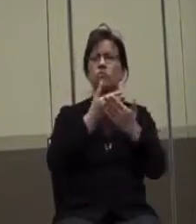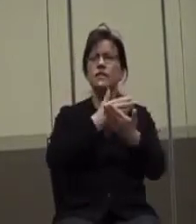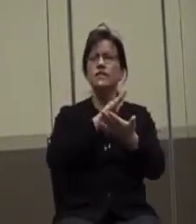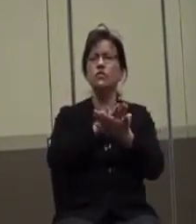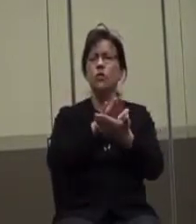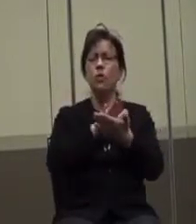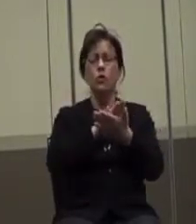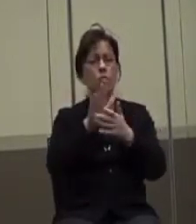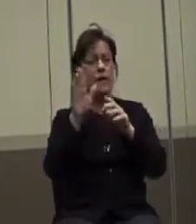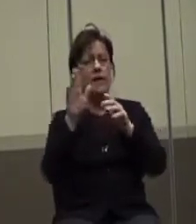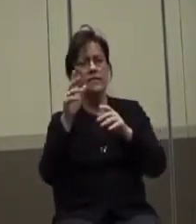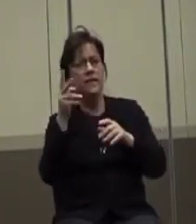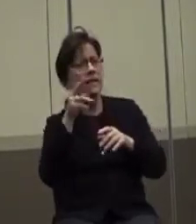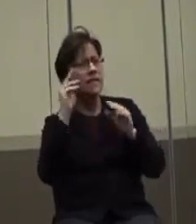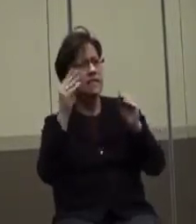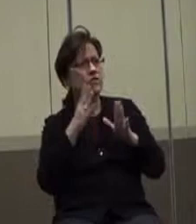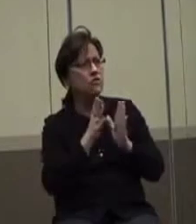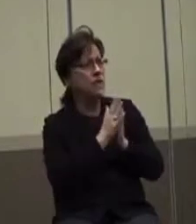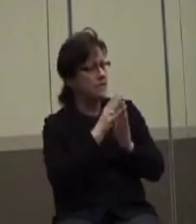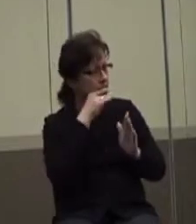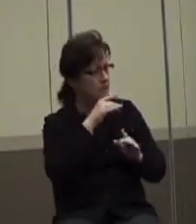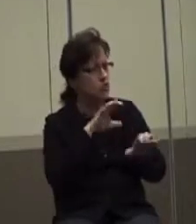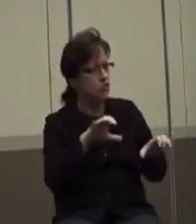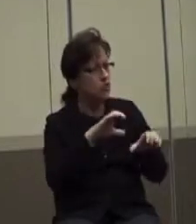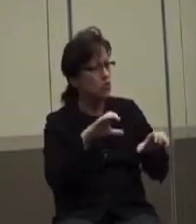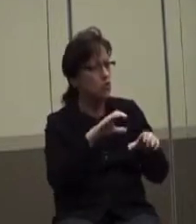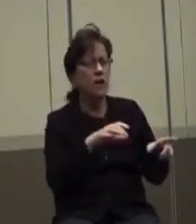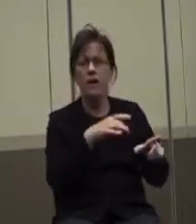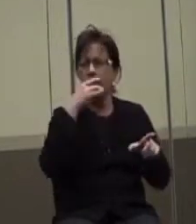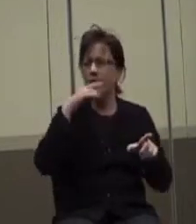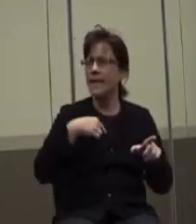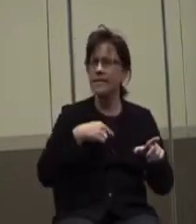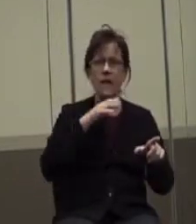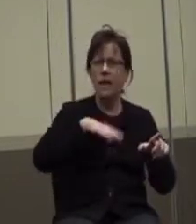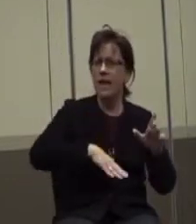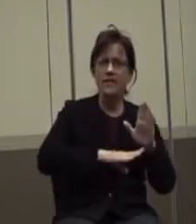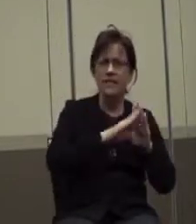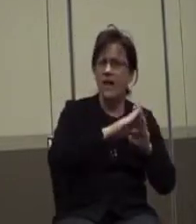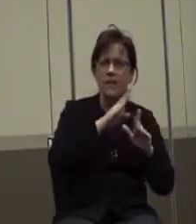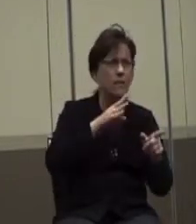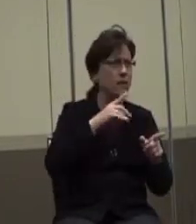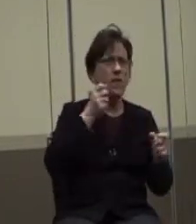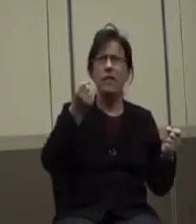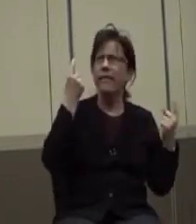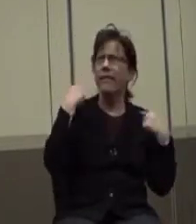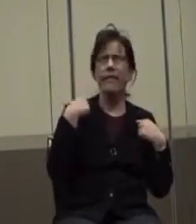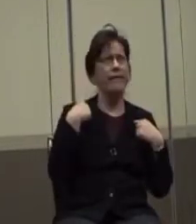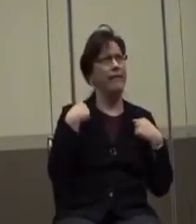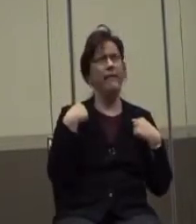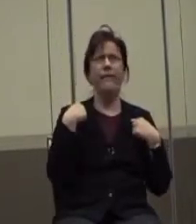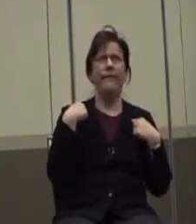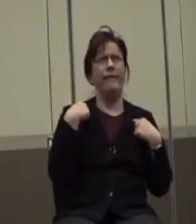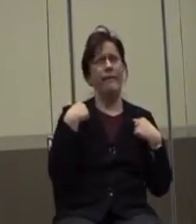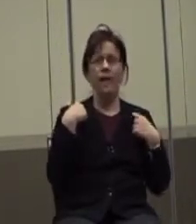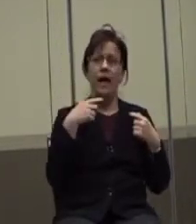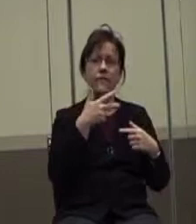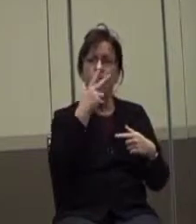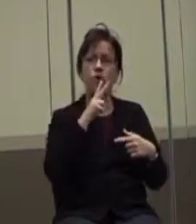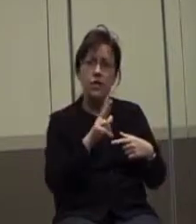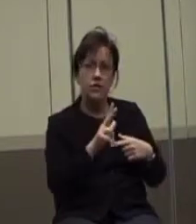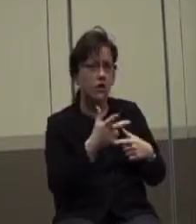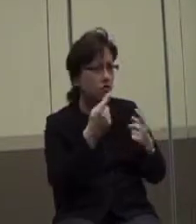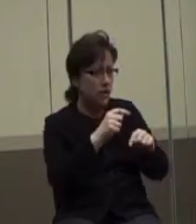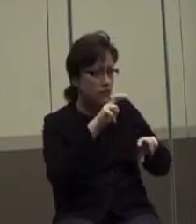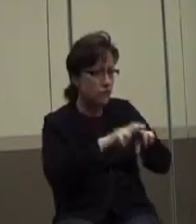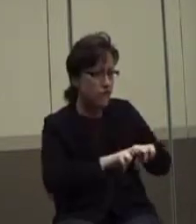teachers asking kids to do things that developmentally make no sense. So I've got 3-year-olds that I'm trying to have sit